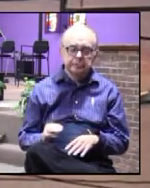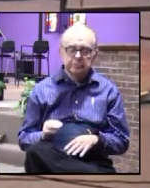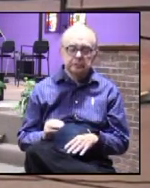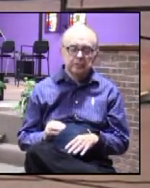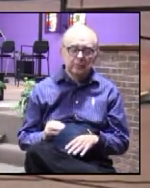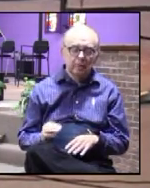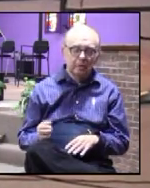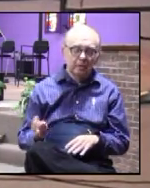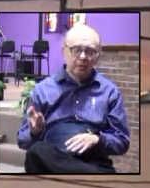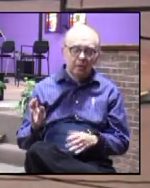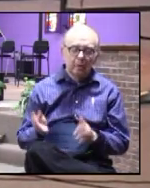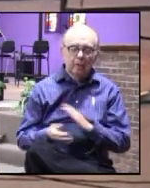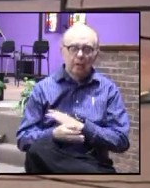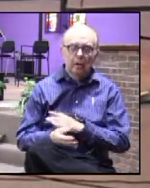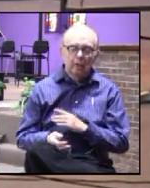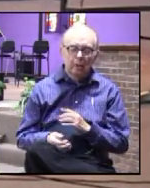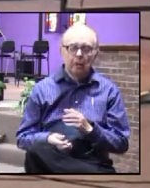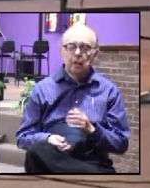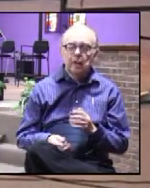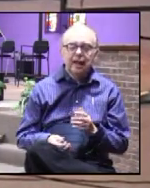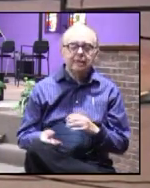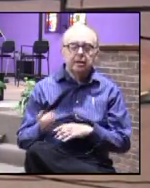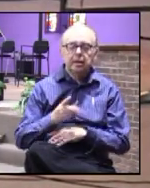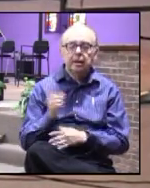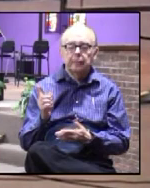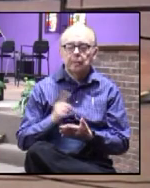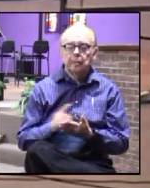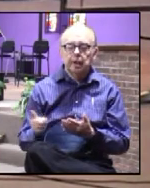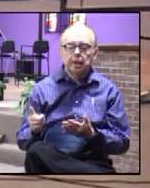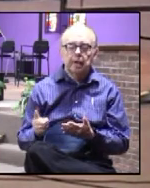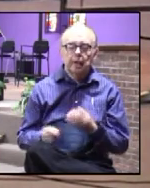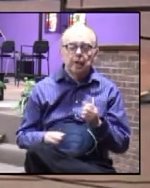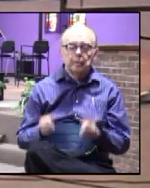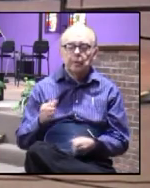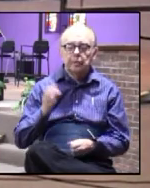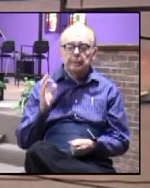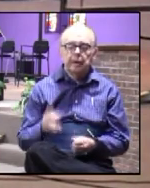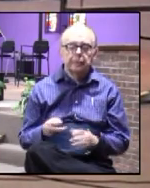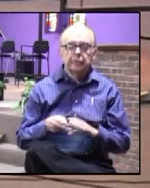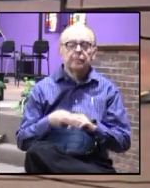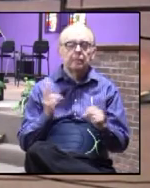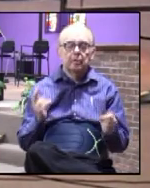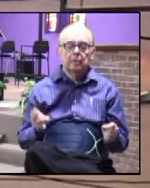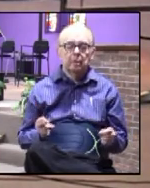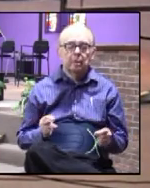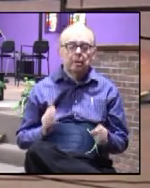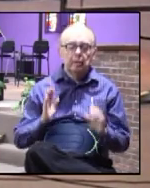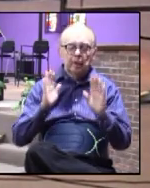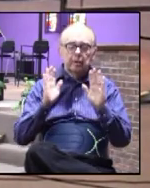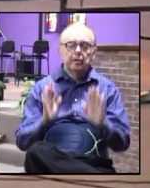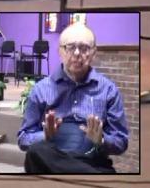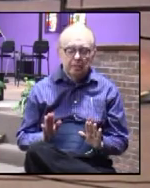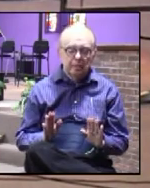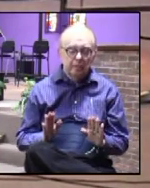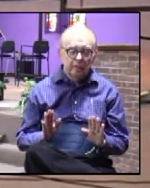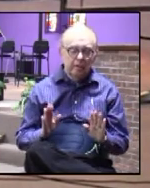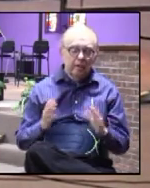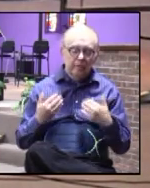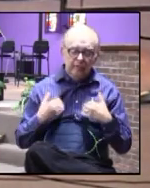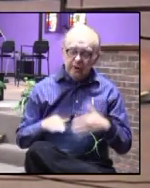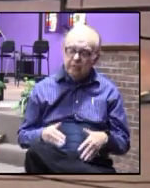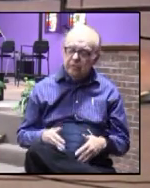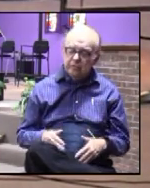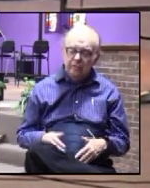day of the week that most pastors resign. They come out of the pulpit on Sunday, drained,